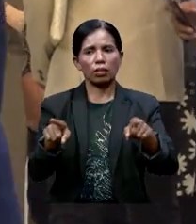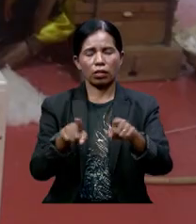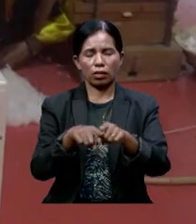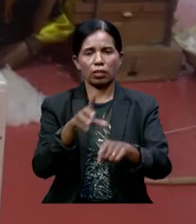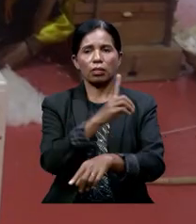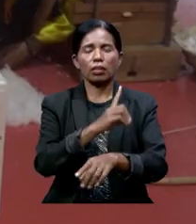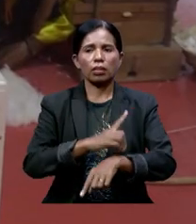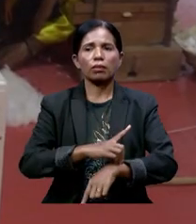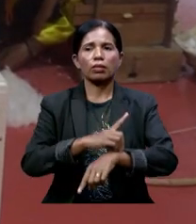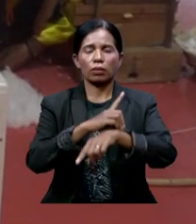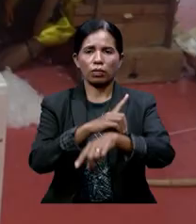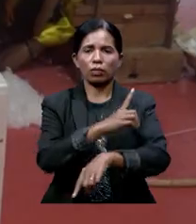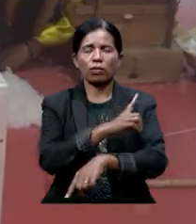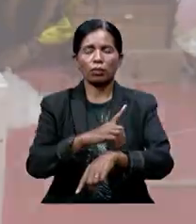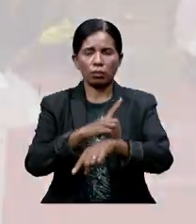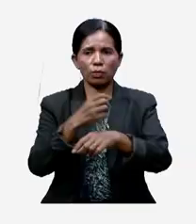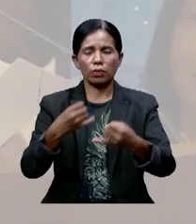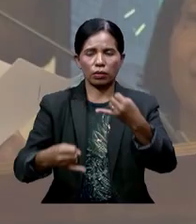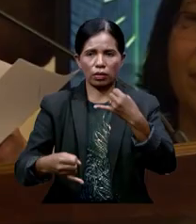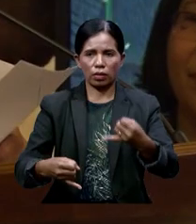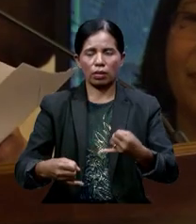justiça, no dignidade humana e mundo.